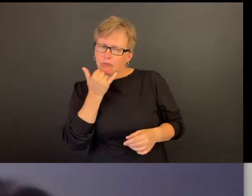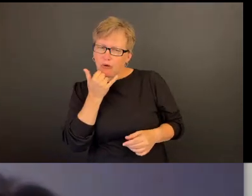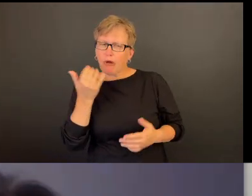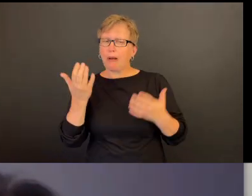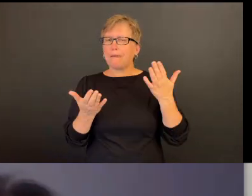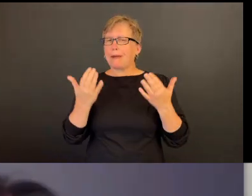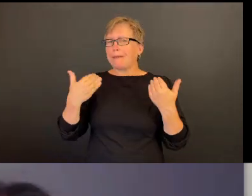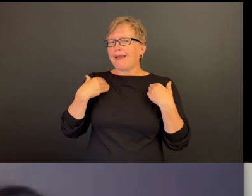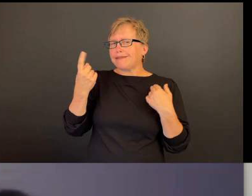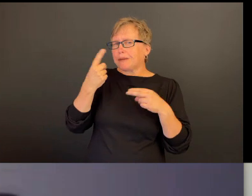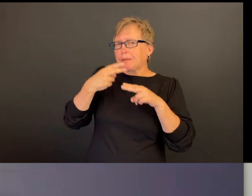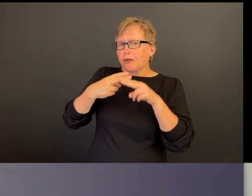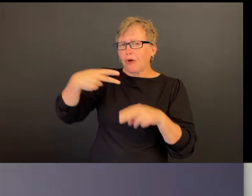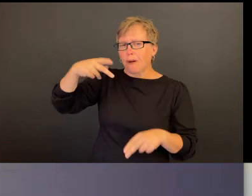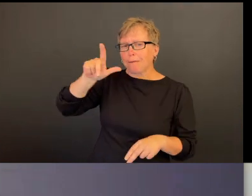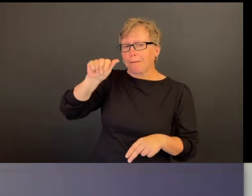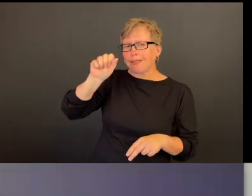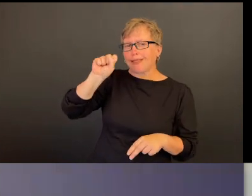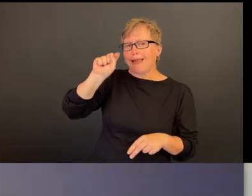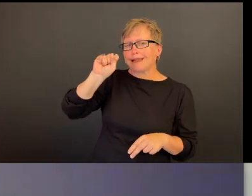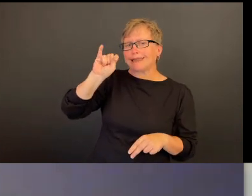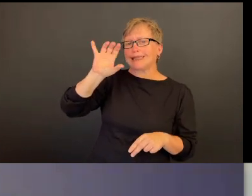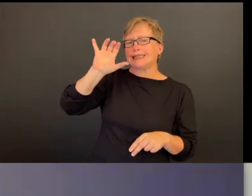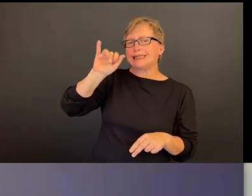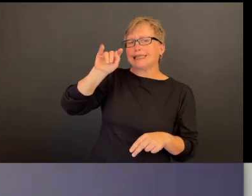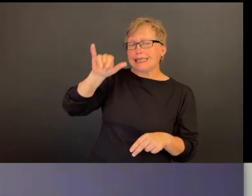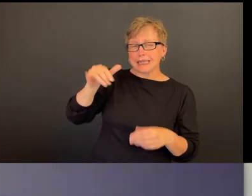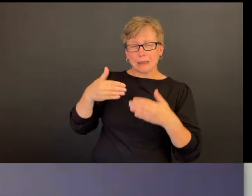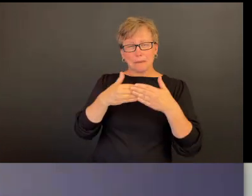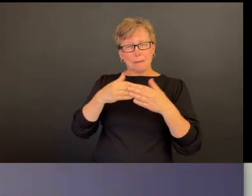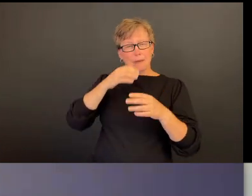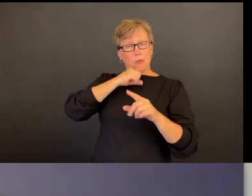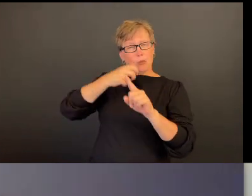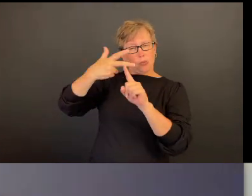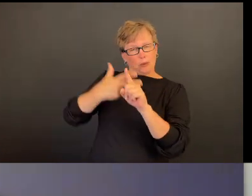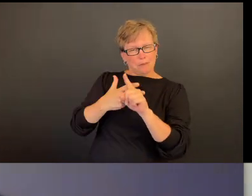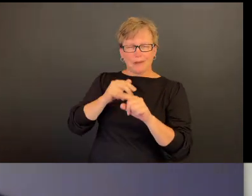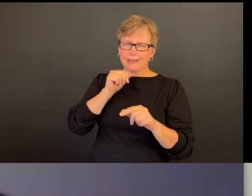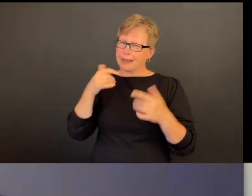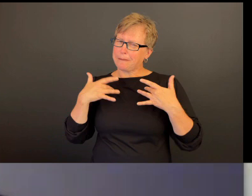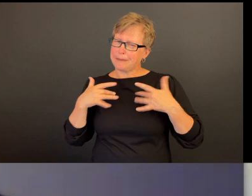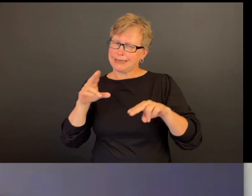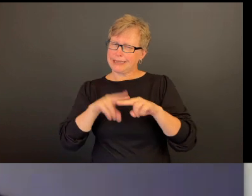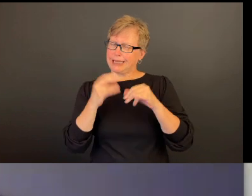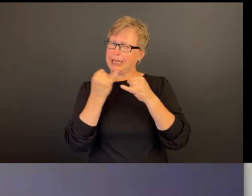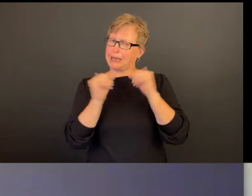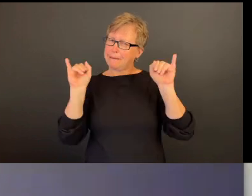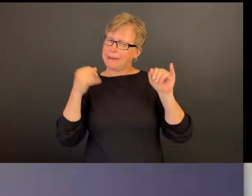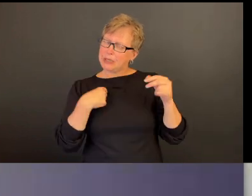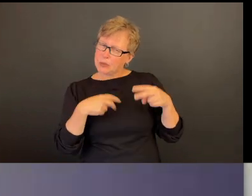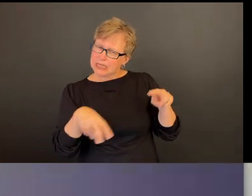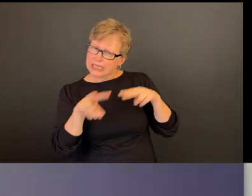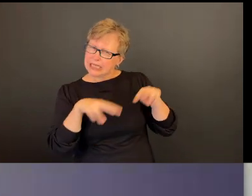intense spasticity, because developmentally wise, 3-month-old children generally do not sit up on their